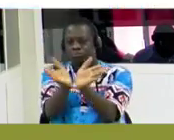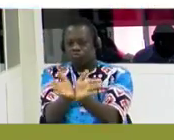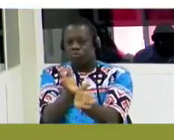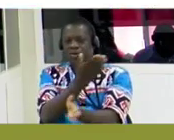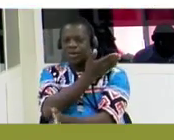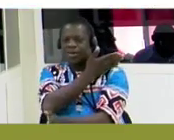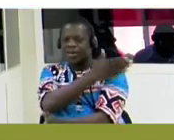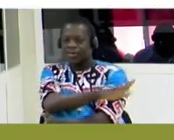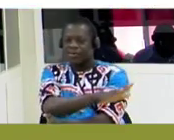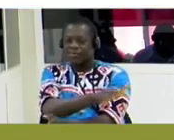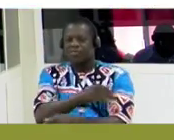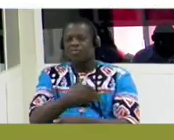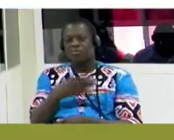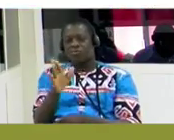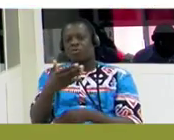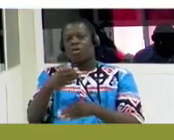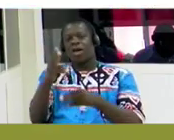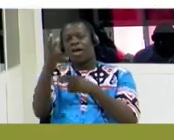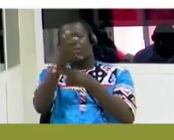to the guard room